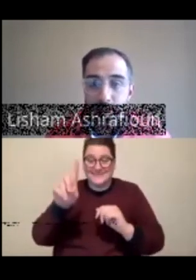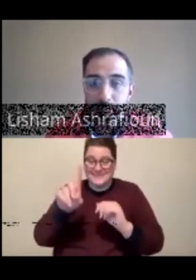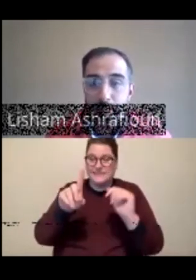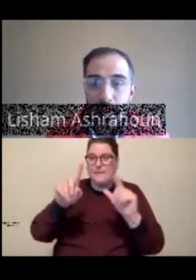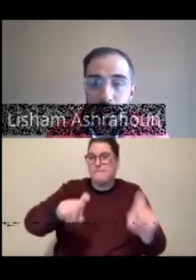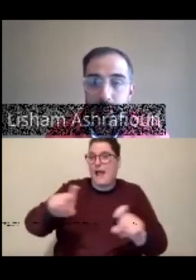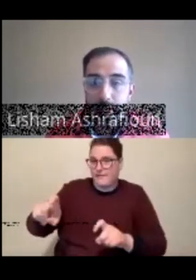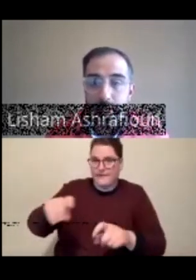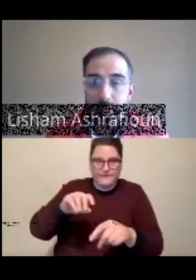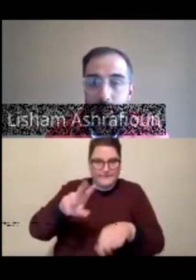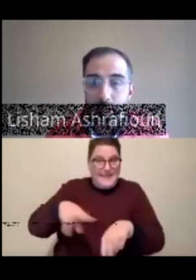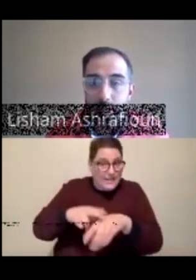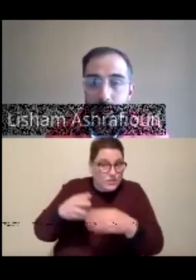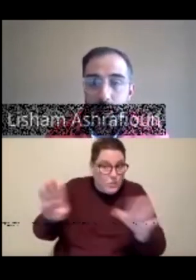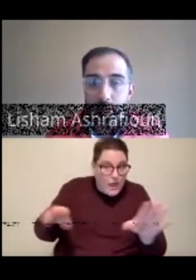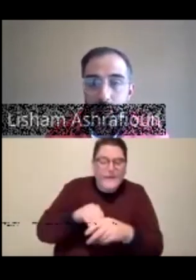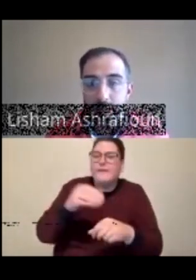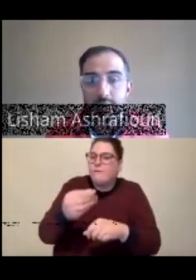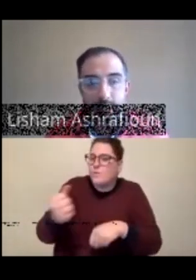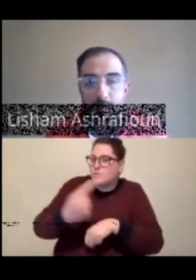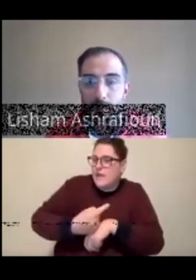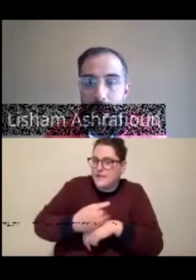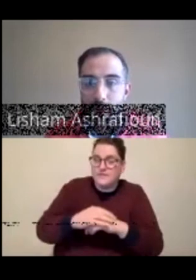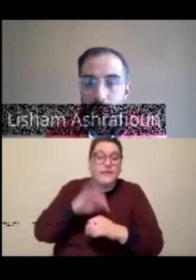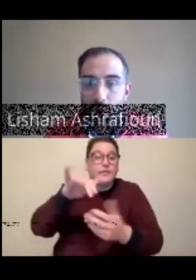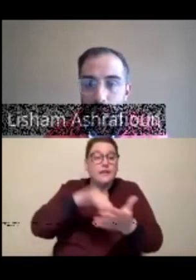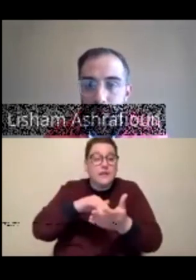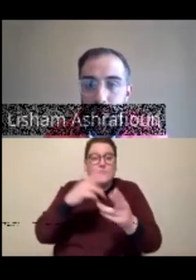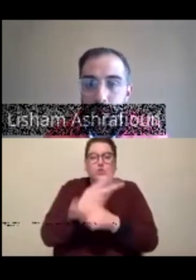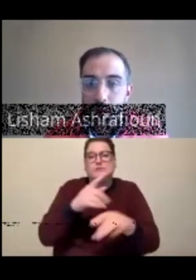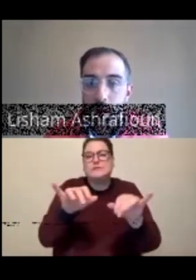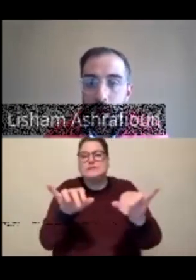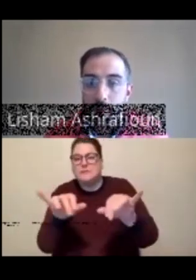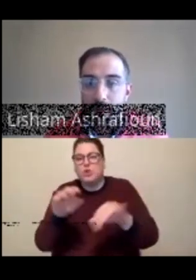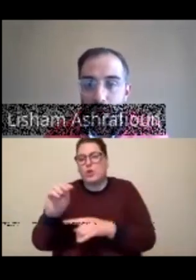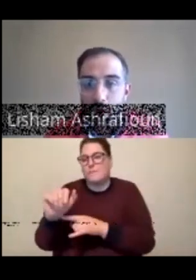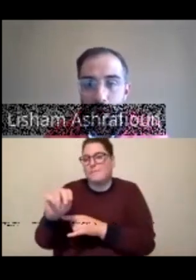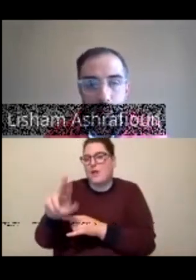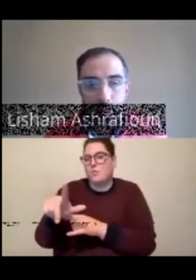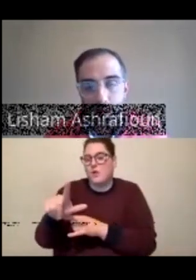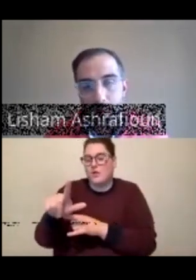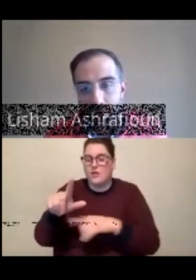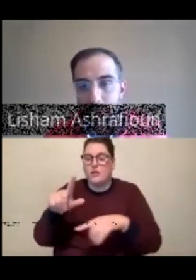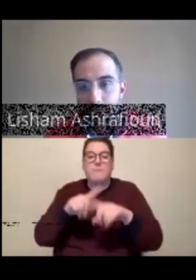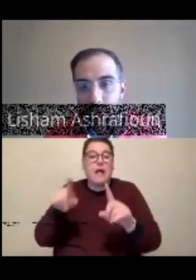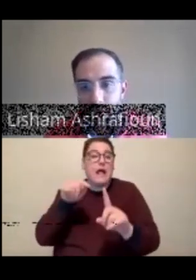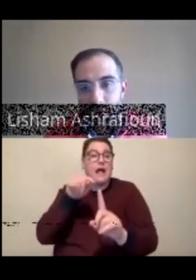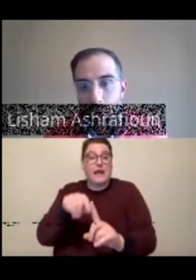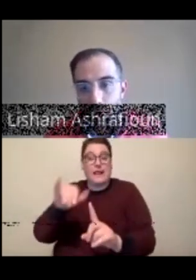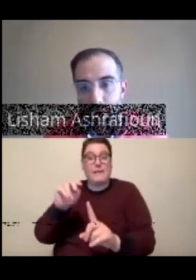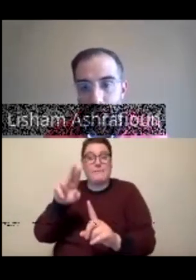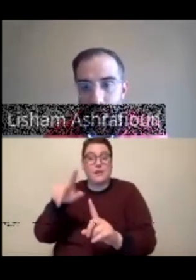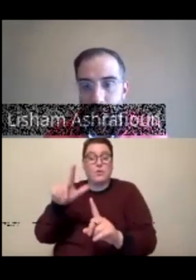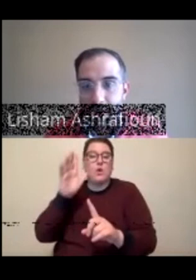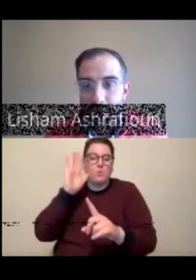days. And this study utilizes a similar manual, but it's undergoing, maybe some, even